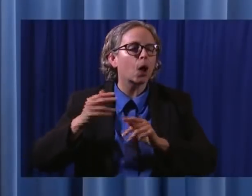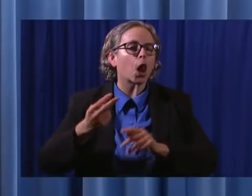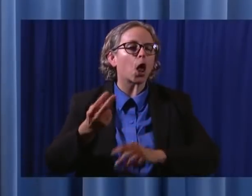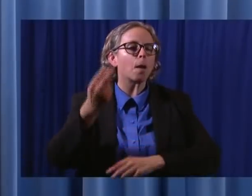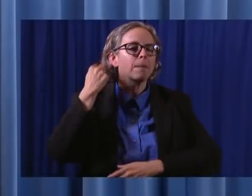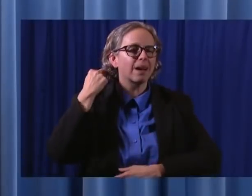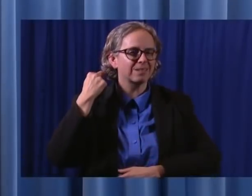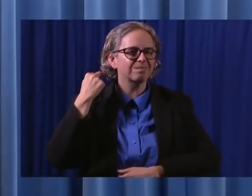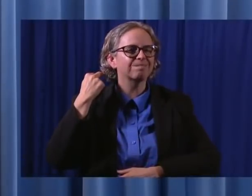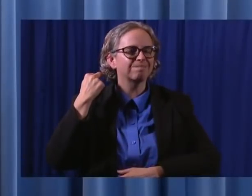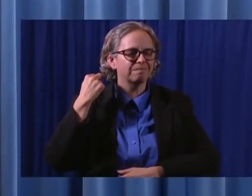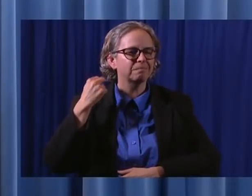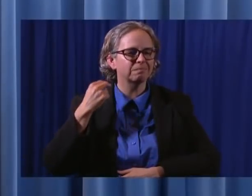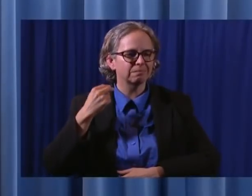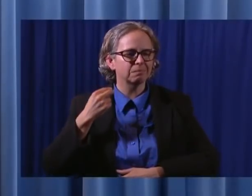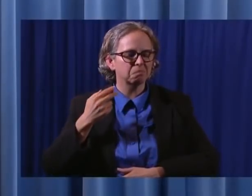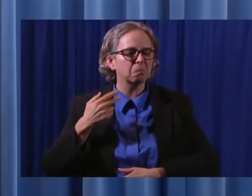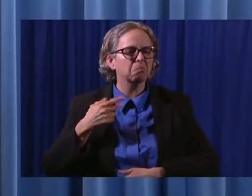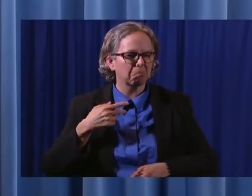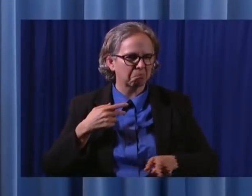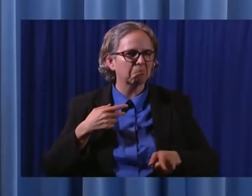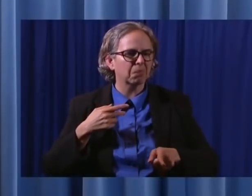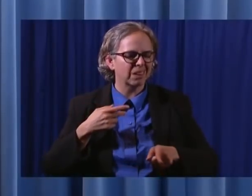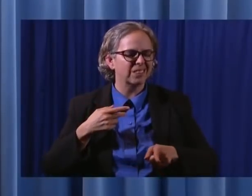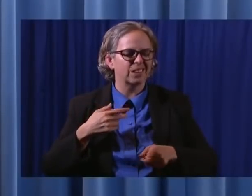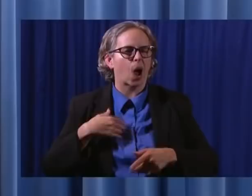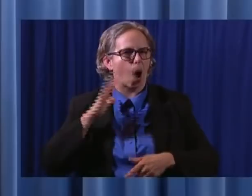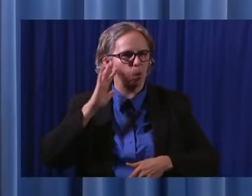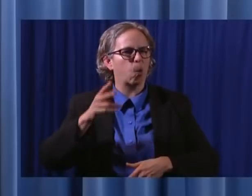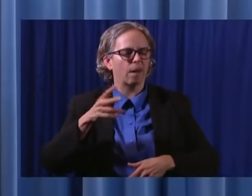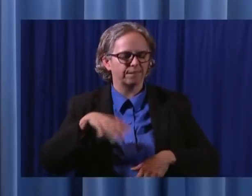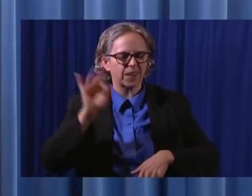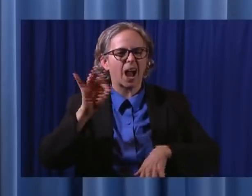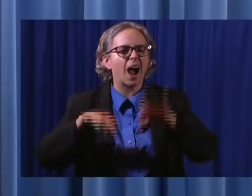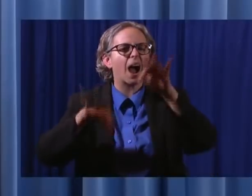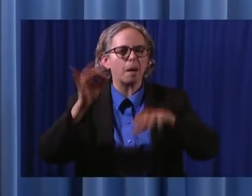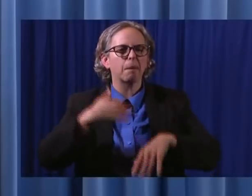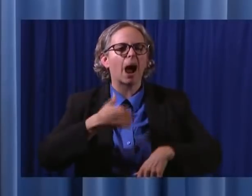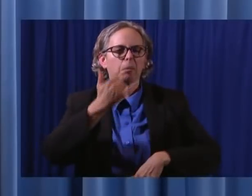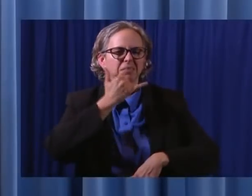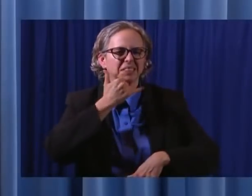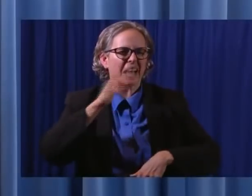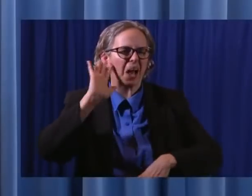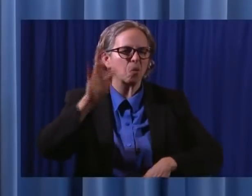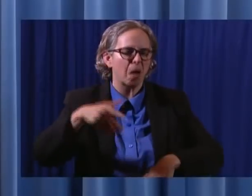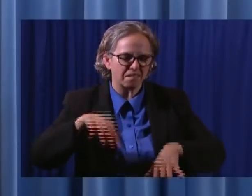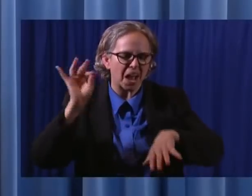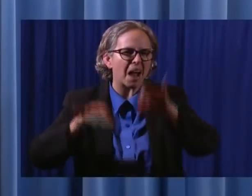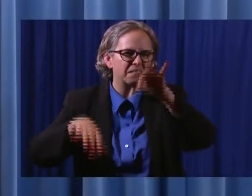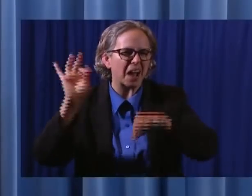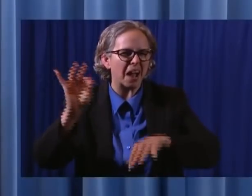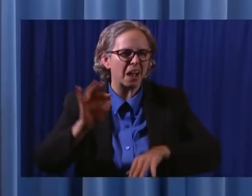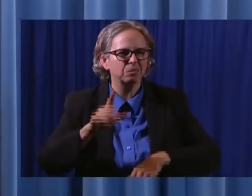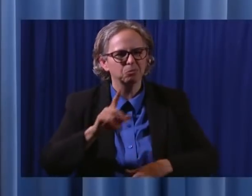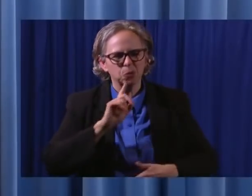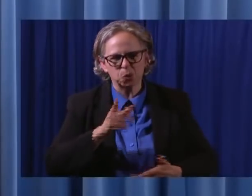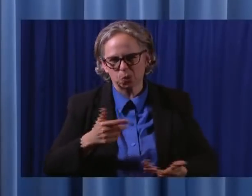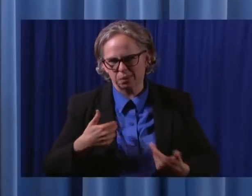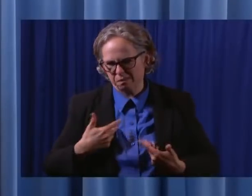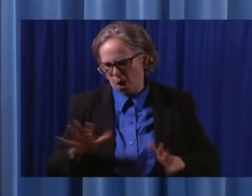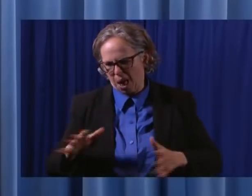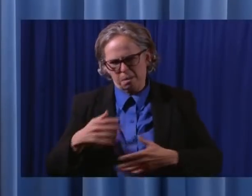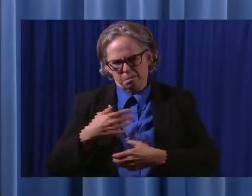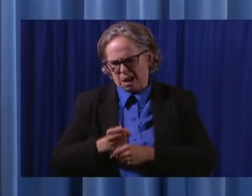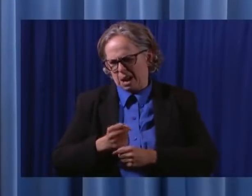different mistakes that I have made as we've gone through this, and I'm sure that there's going to be plenty of them. But I felt we needed to get back